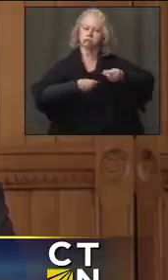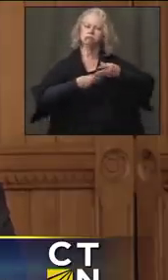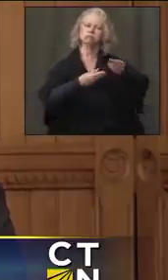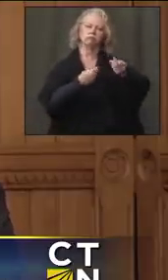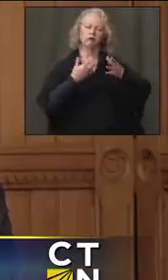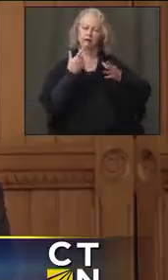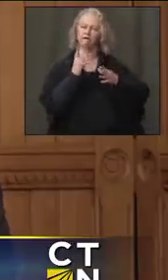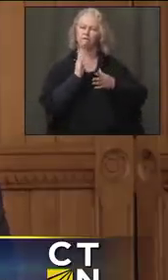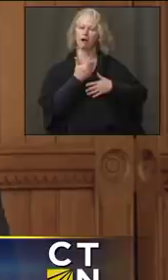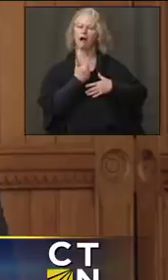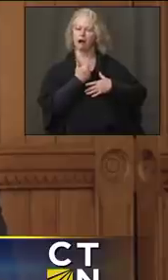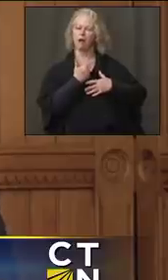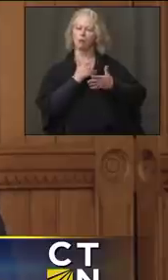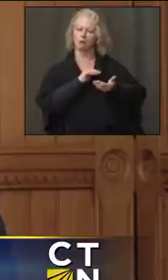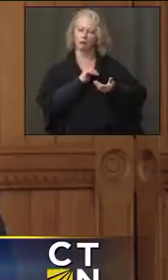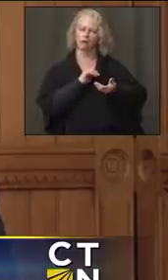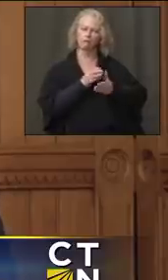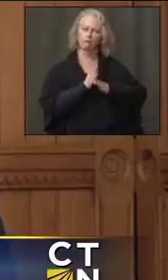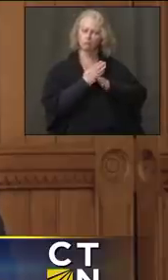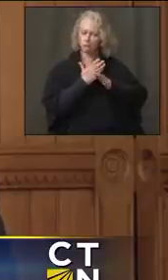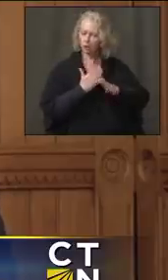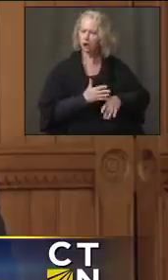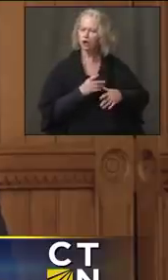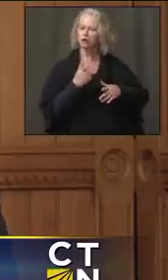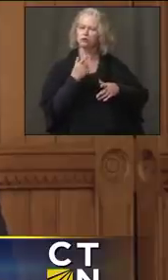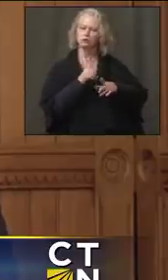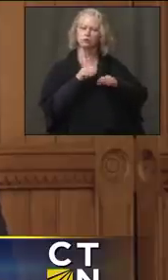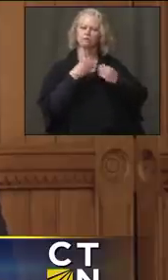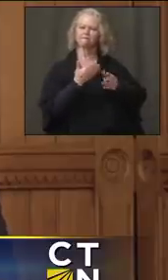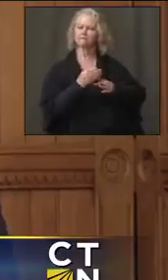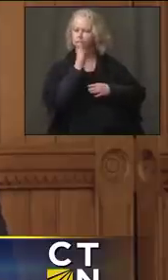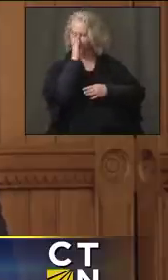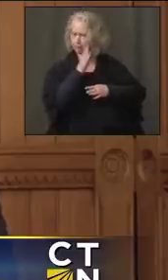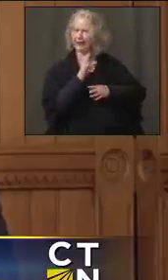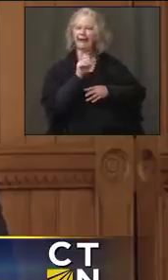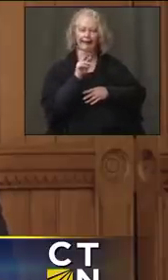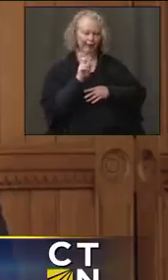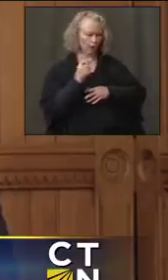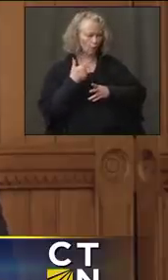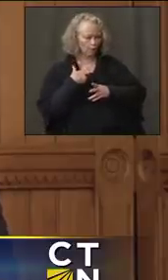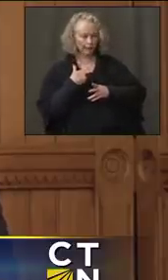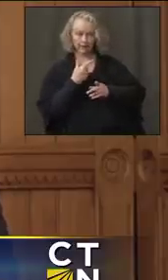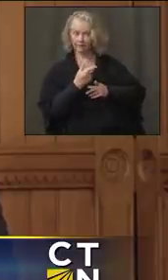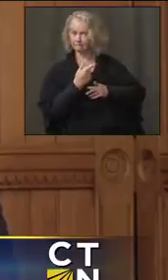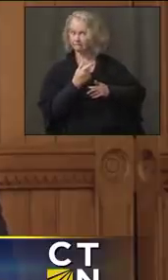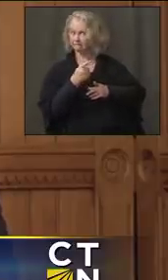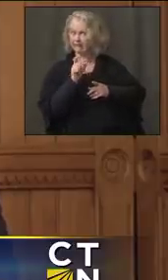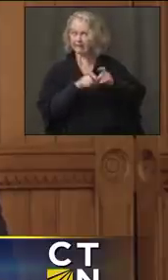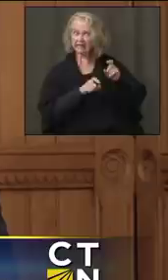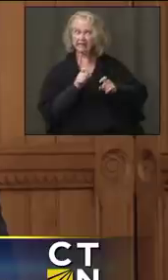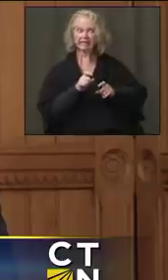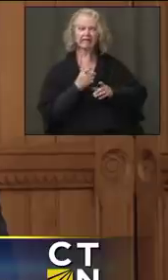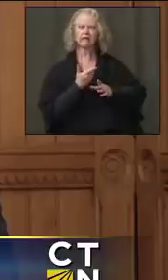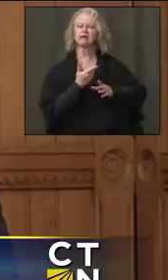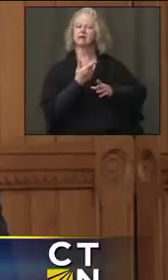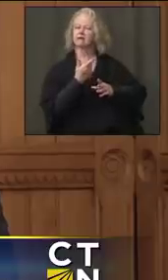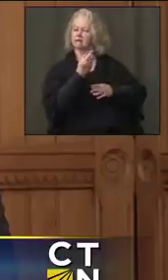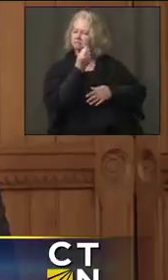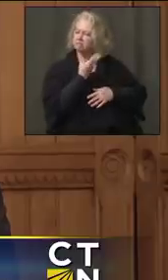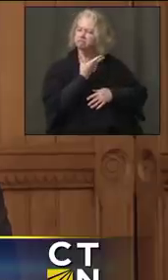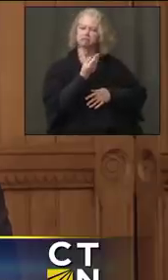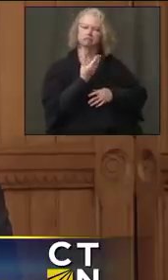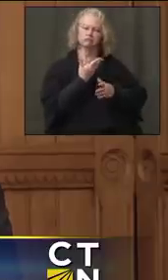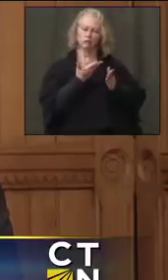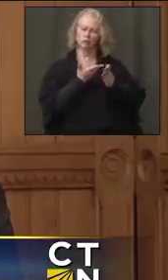aid programs for partners, direct care providers who have needs. So if there's a particular issue at a site, they need to bring that up through the